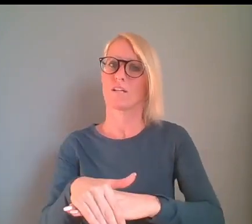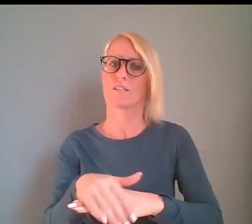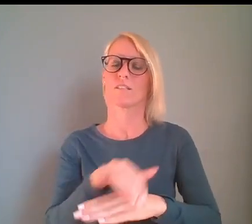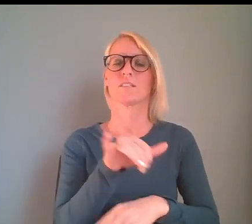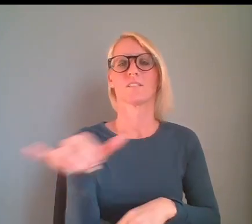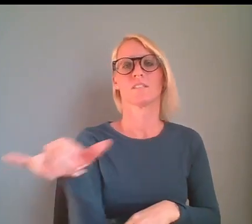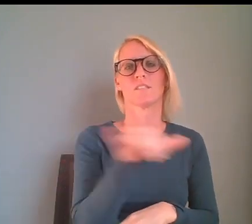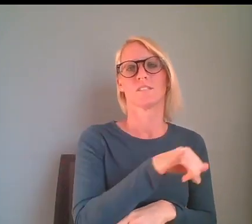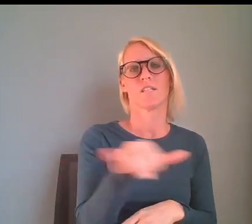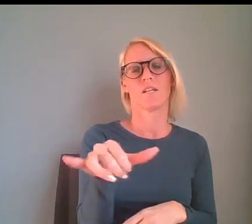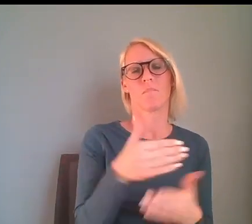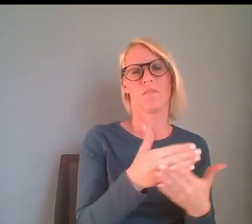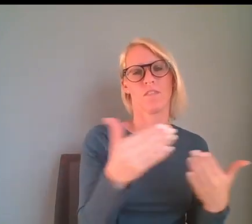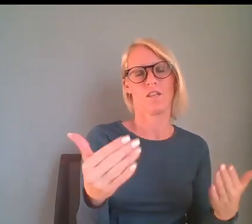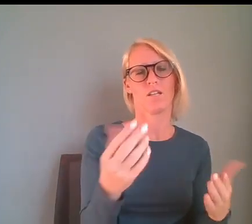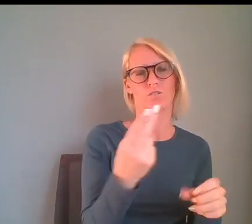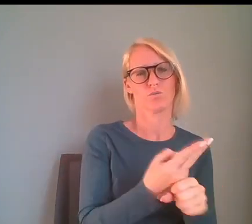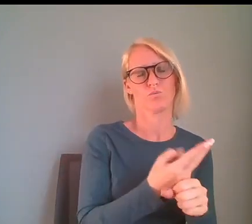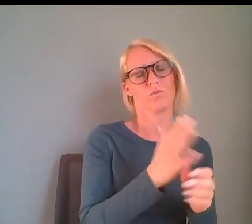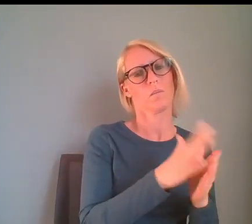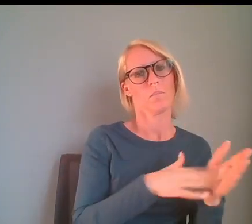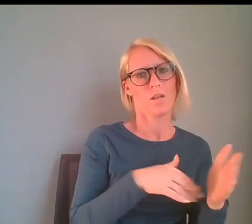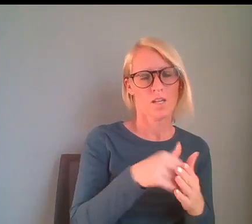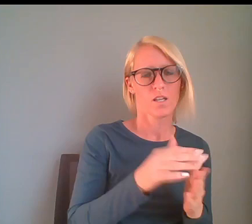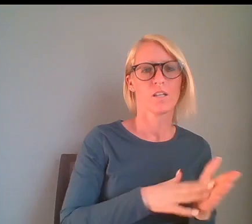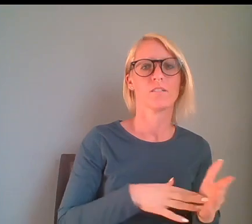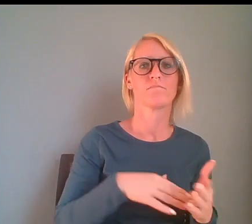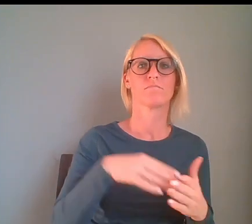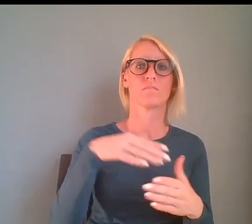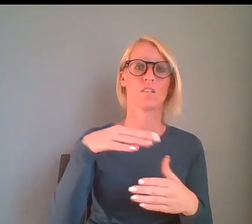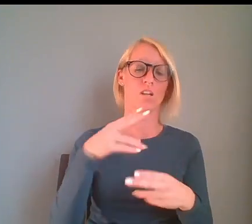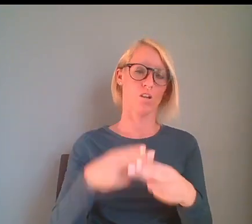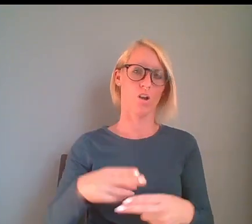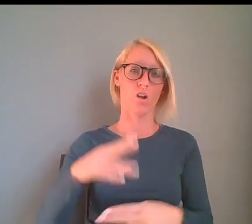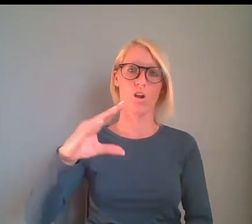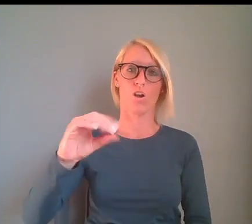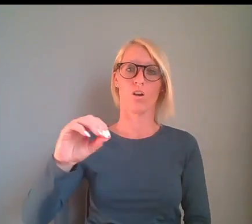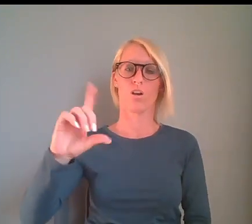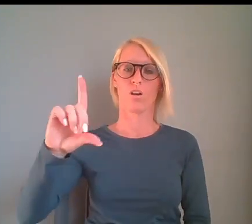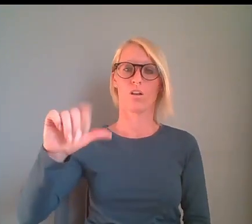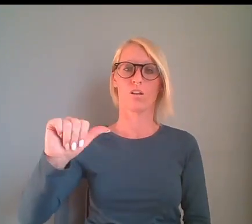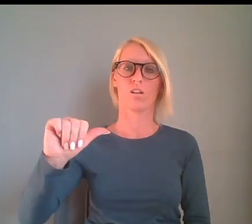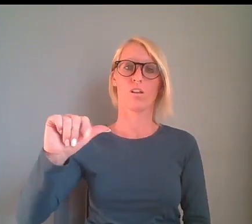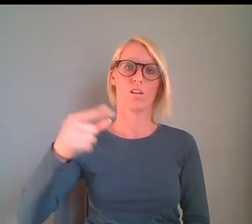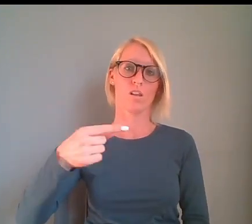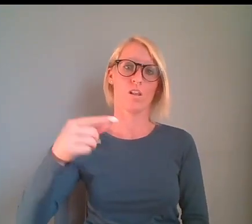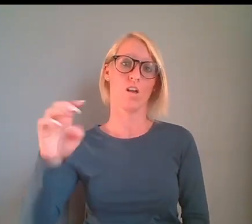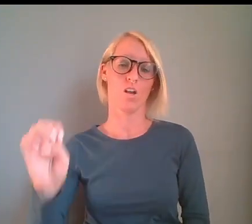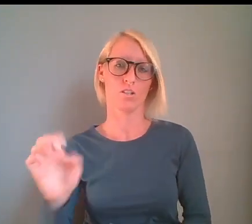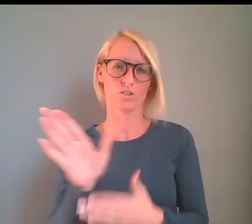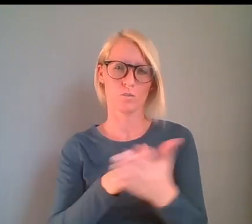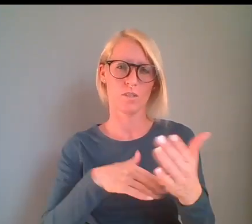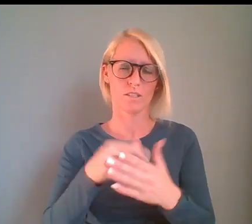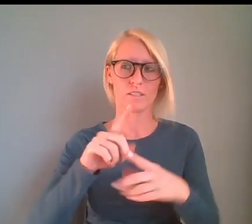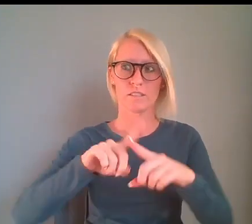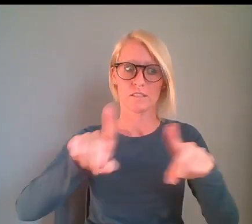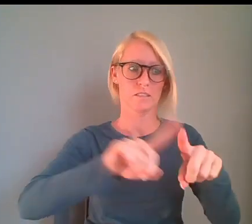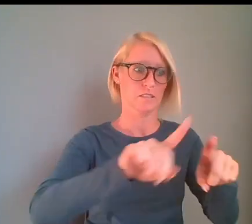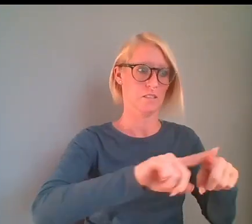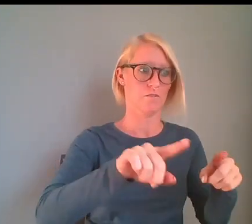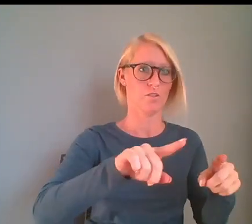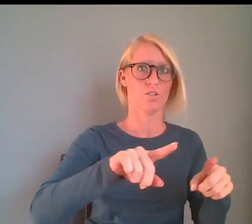materials. This is called a collage, and a collage is just a painting that has a lot of different components. Am I standing in the way for